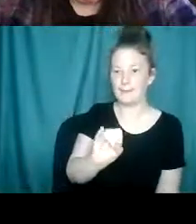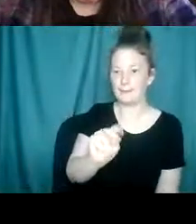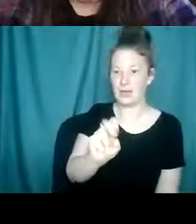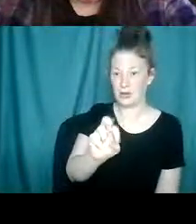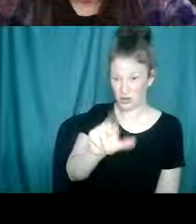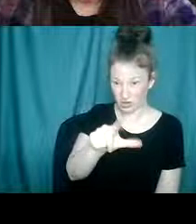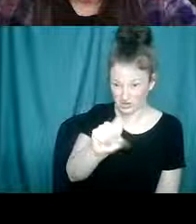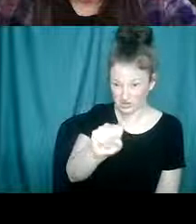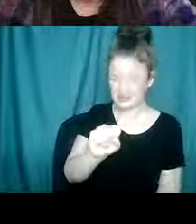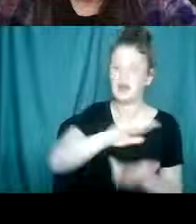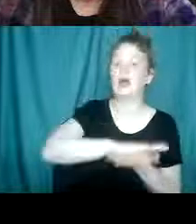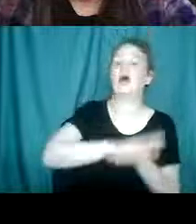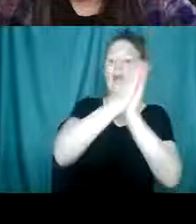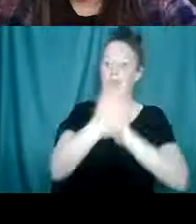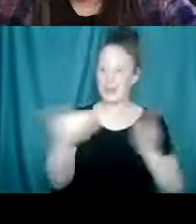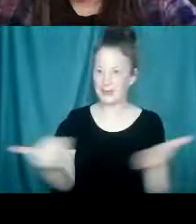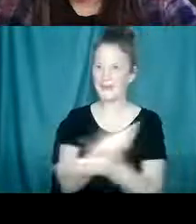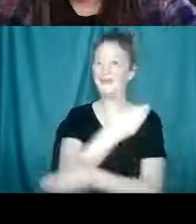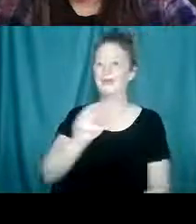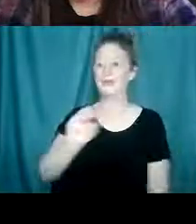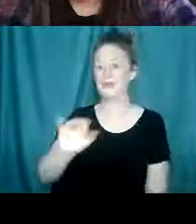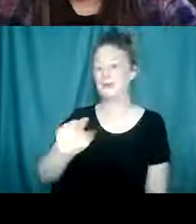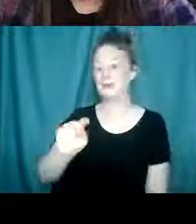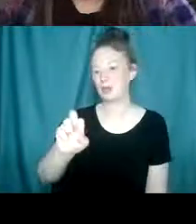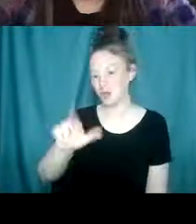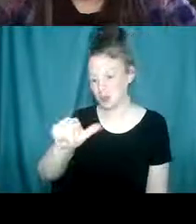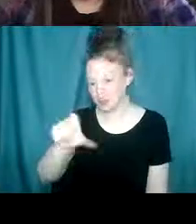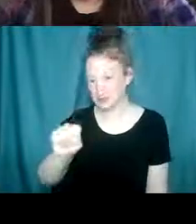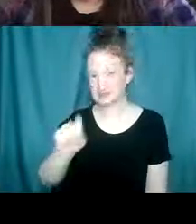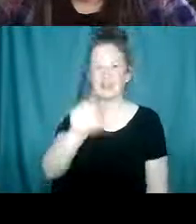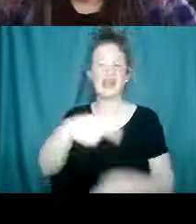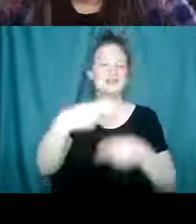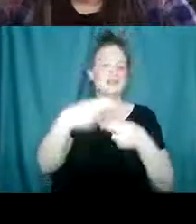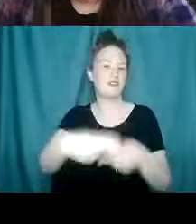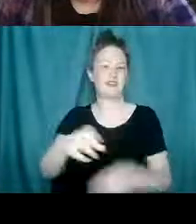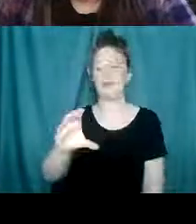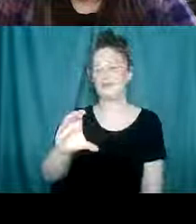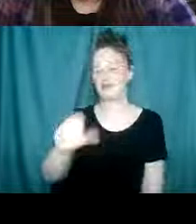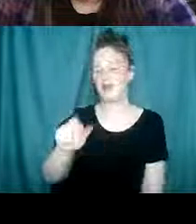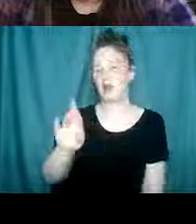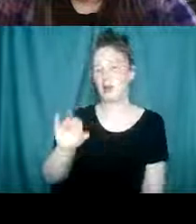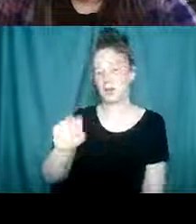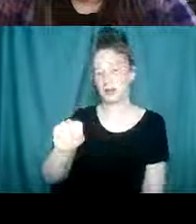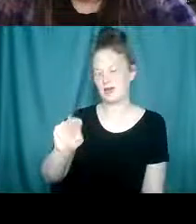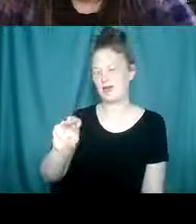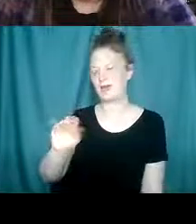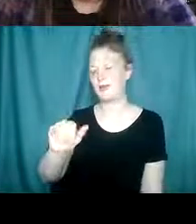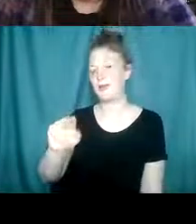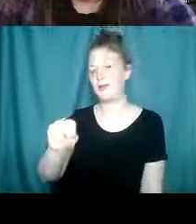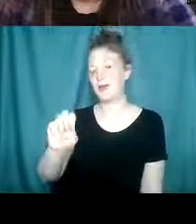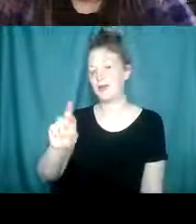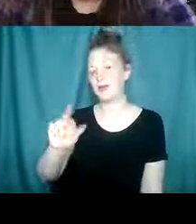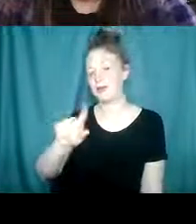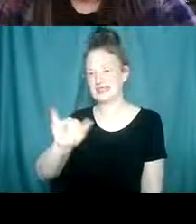And the term, of course, we come back to terms again, is called carbon mineralization. It's also called mineral carbonation. These are sort